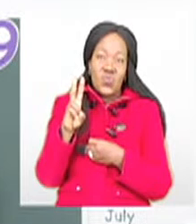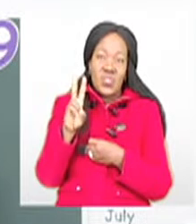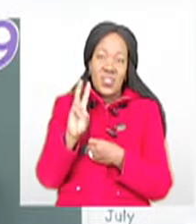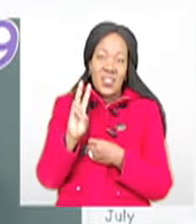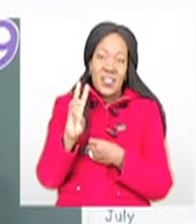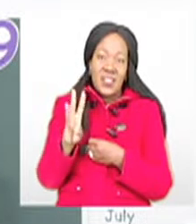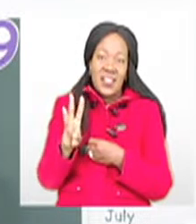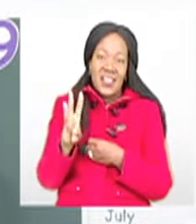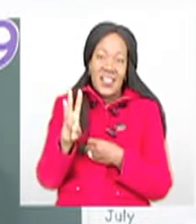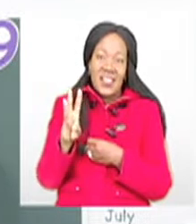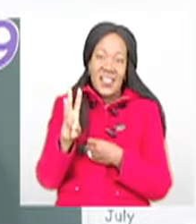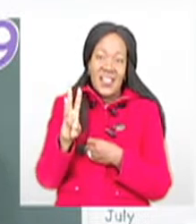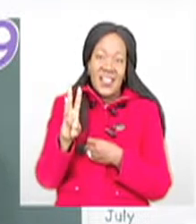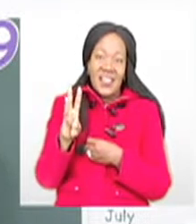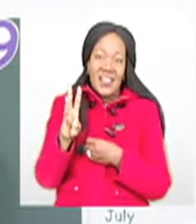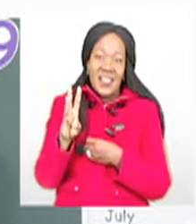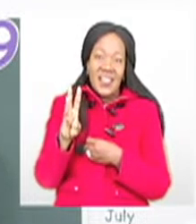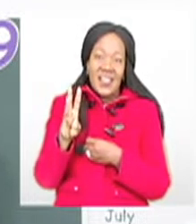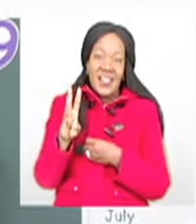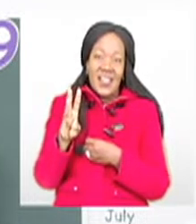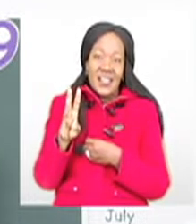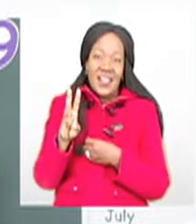3,